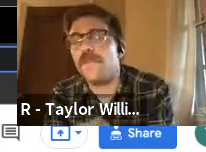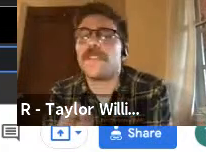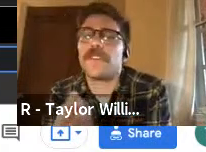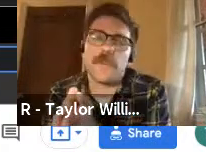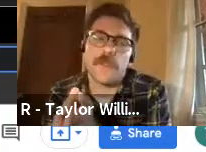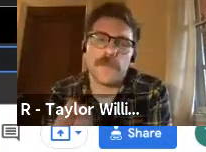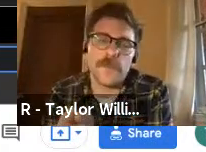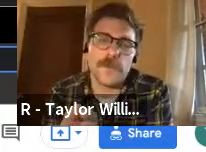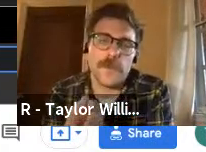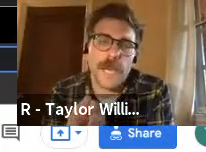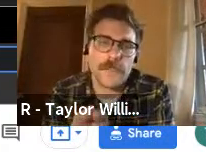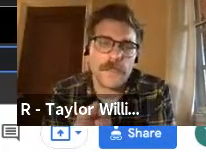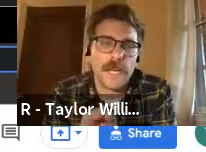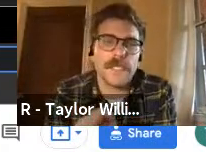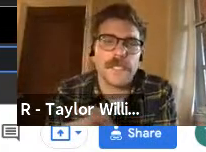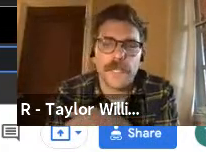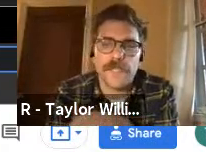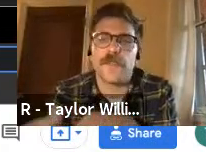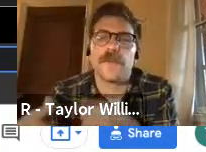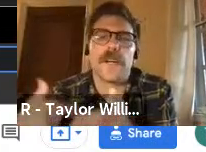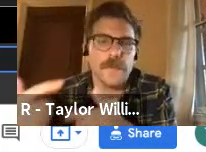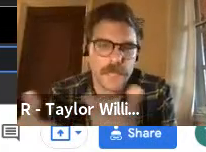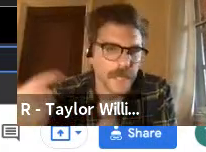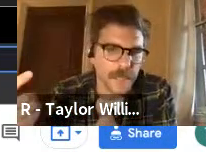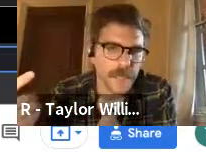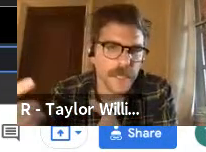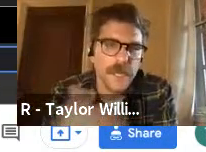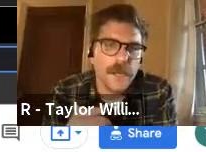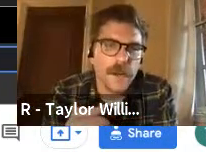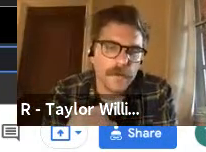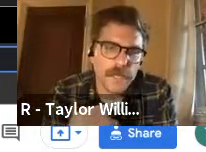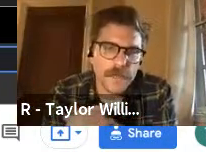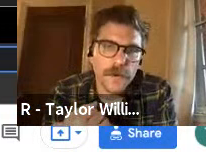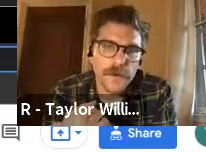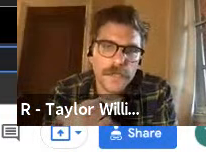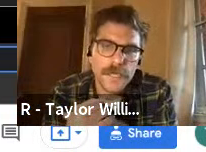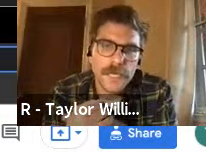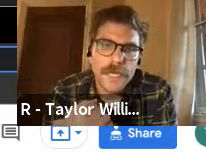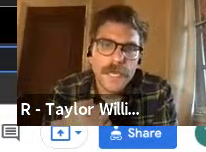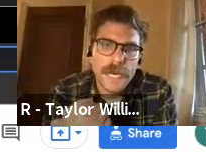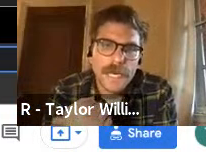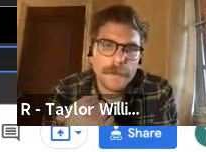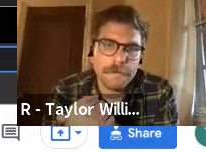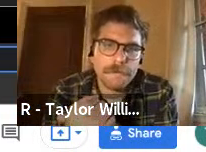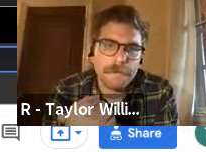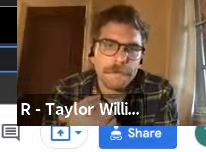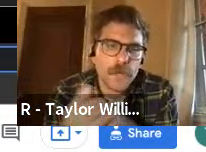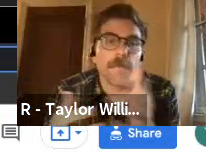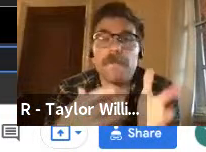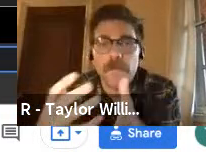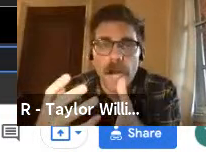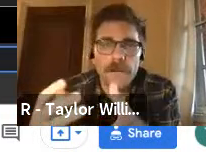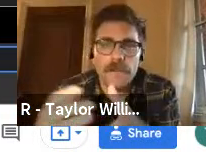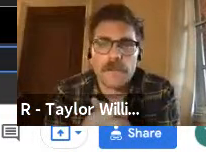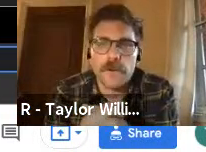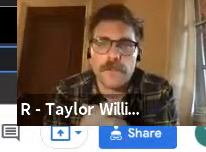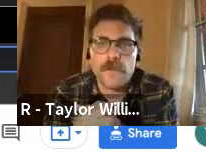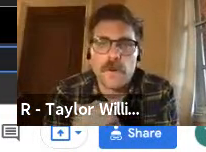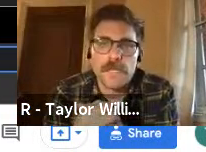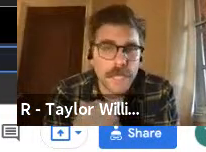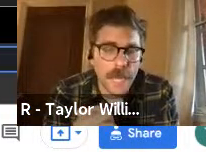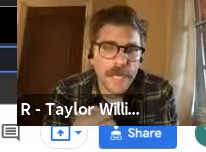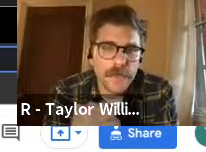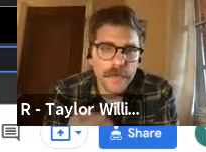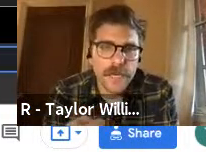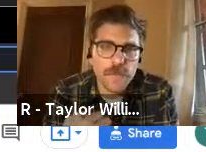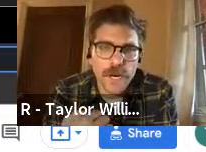help move the group through the exercise and make sure that we're able to get to all of these goals. So high level goals